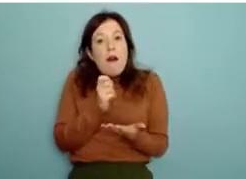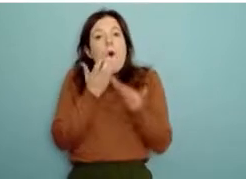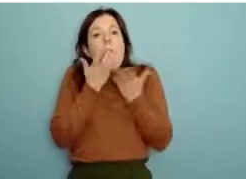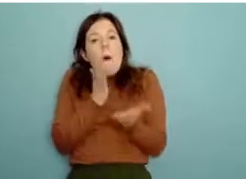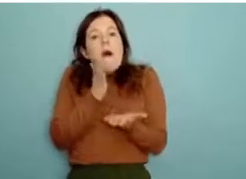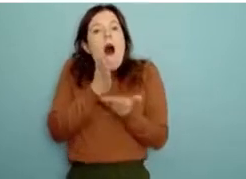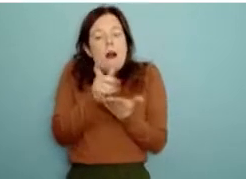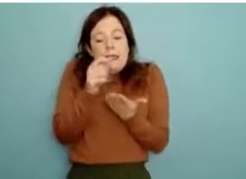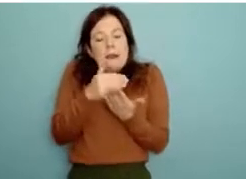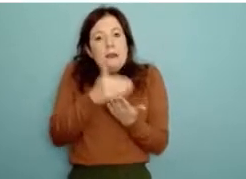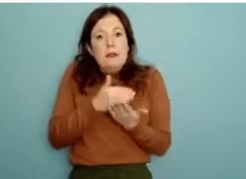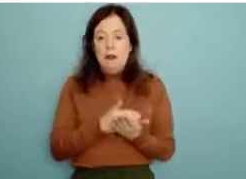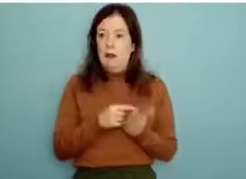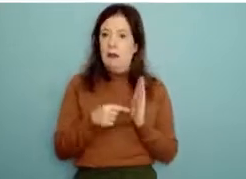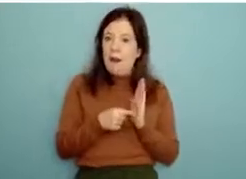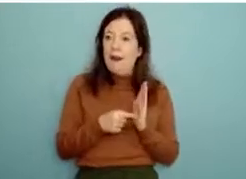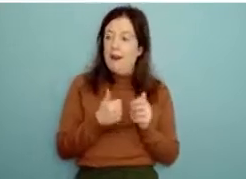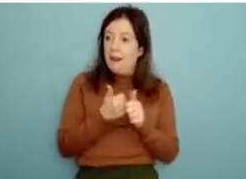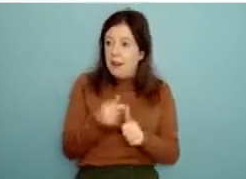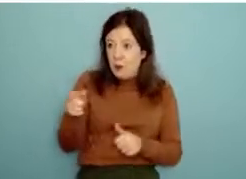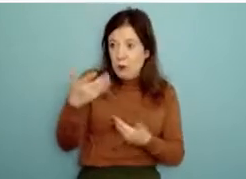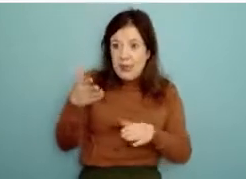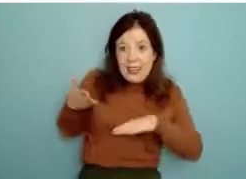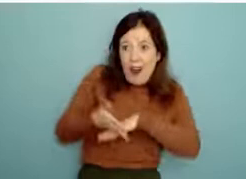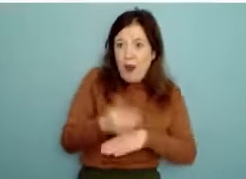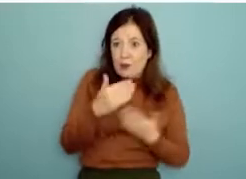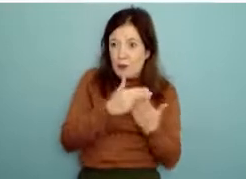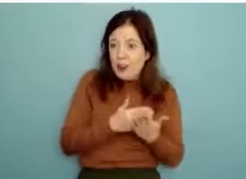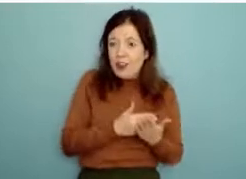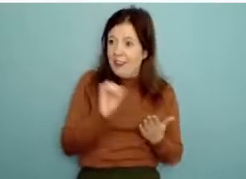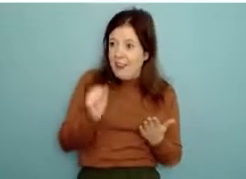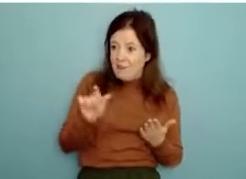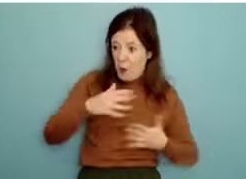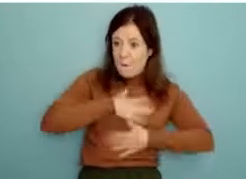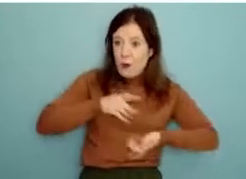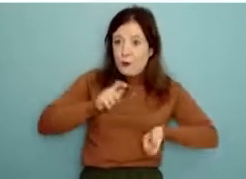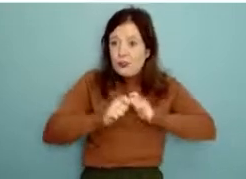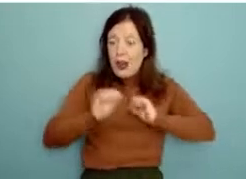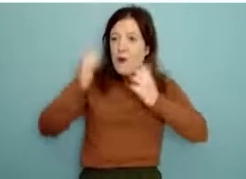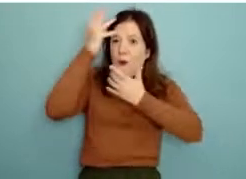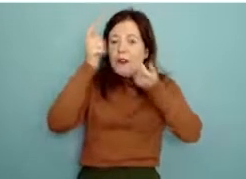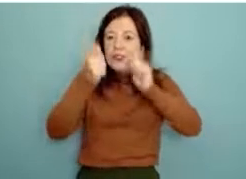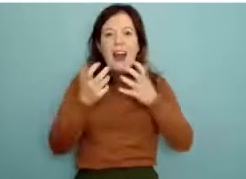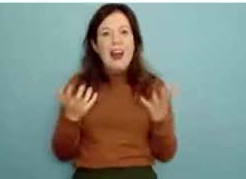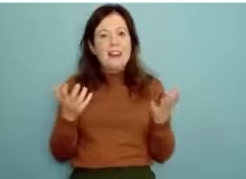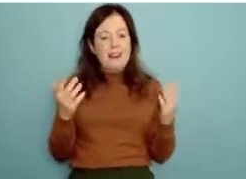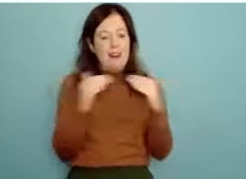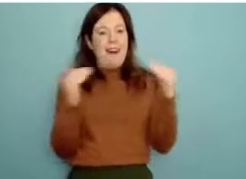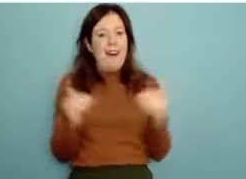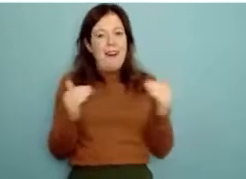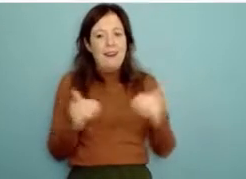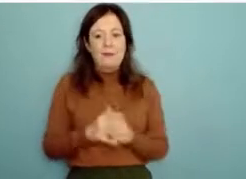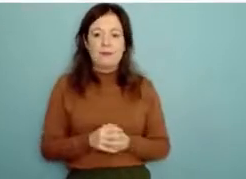work you've done and how it's linked up. A question a patient may